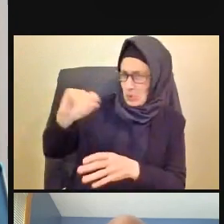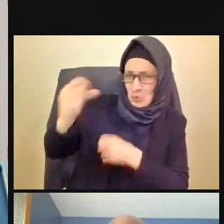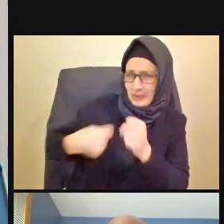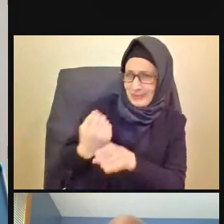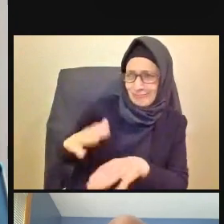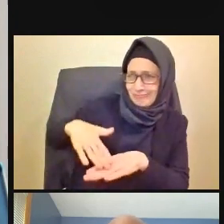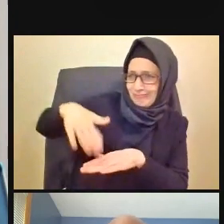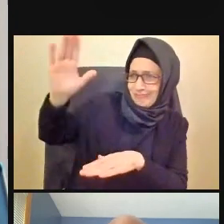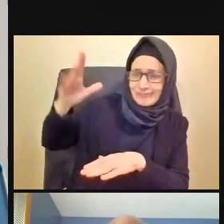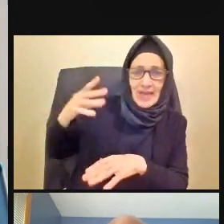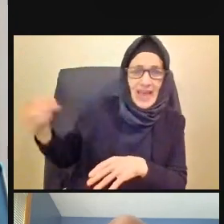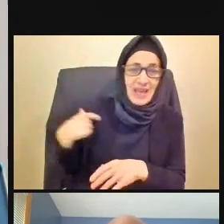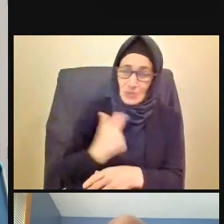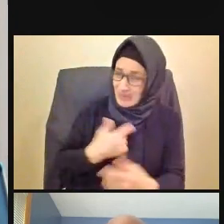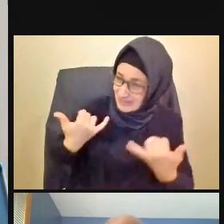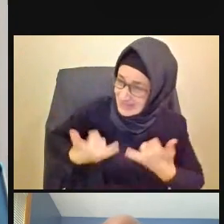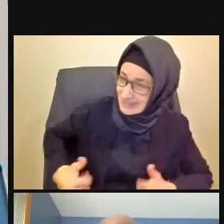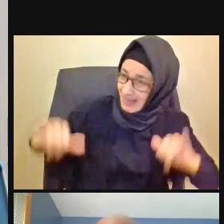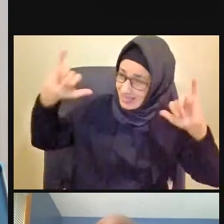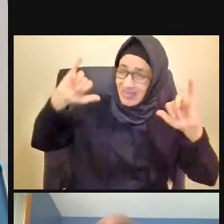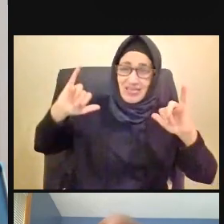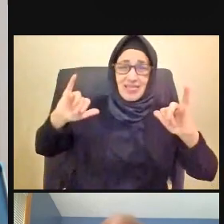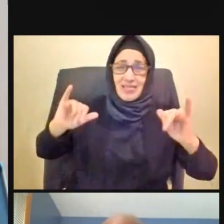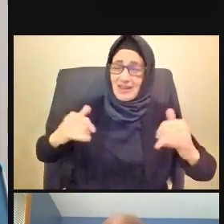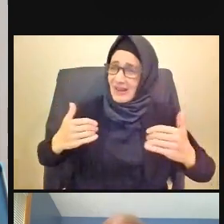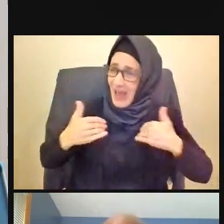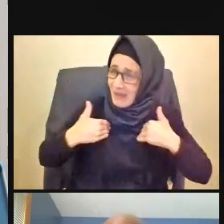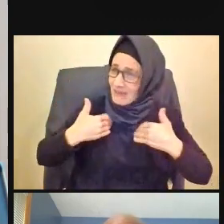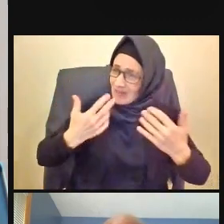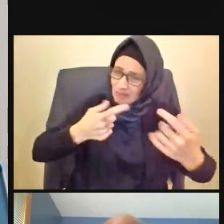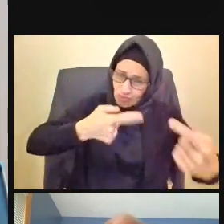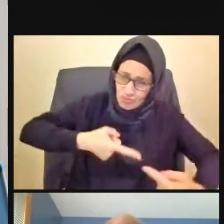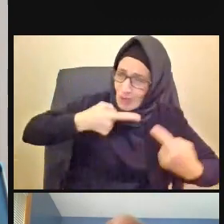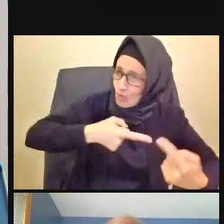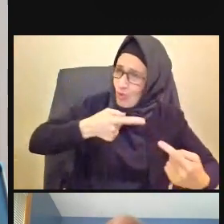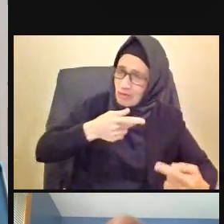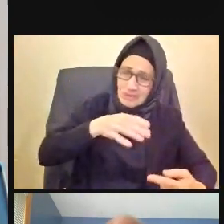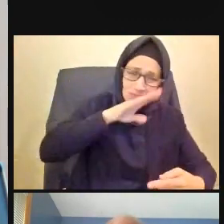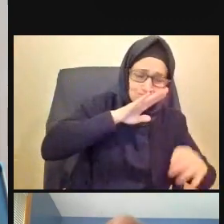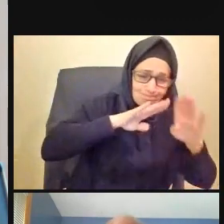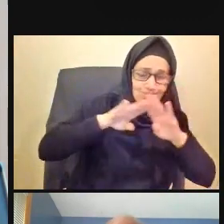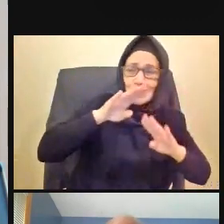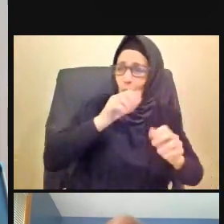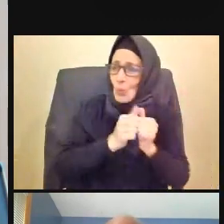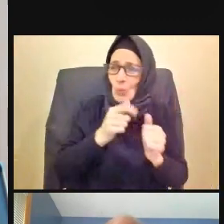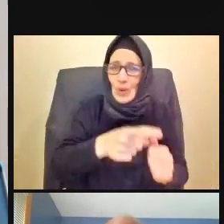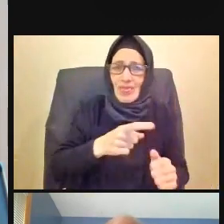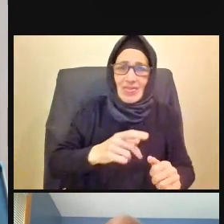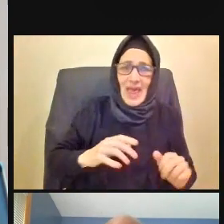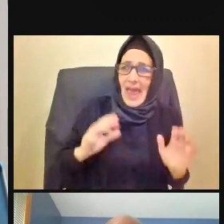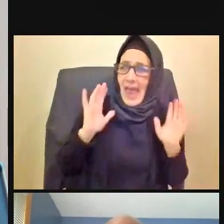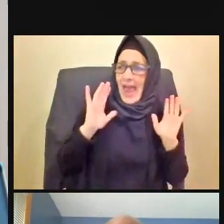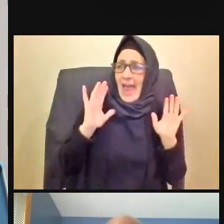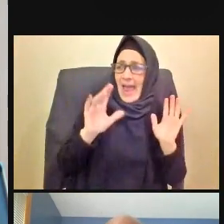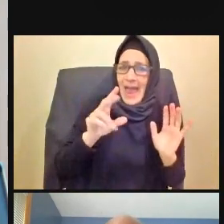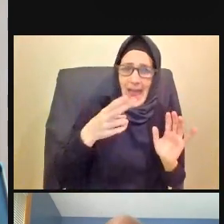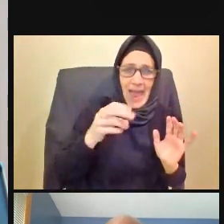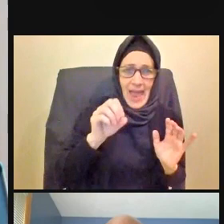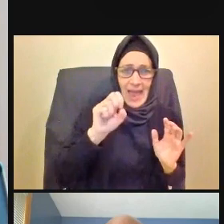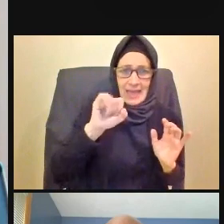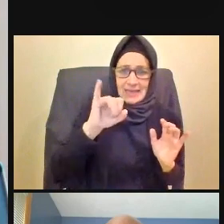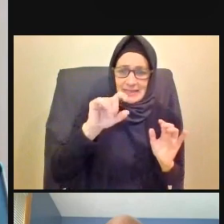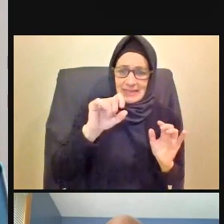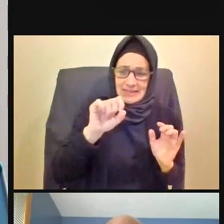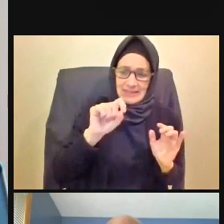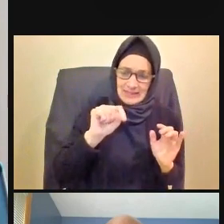we still have this immense struggle with hesitancy. The public health and medical community that AMHP works with cannot mobilize